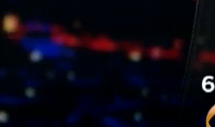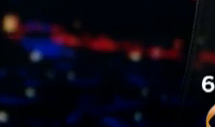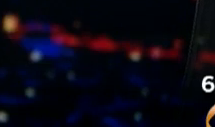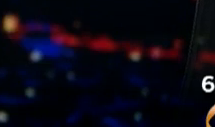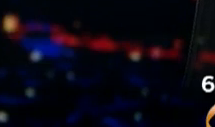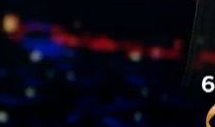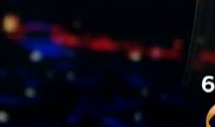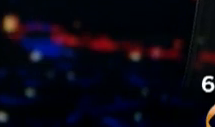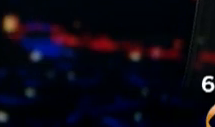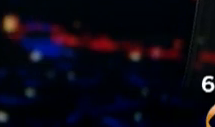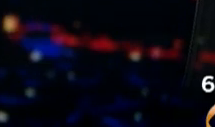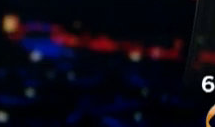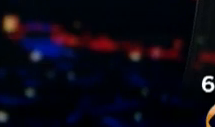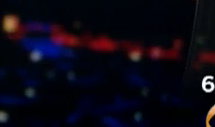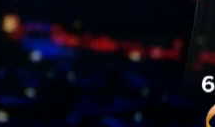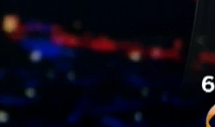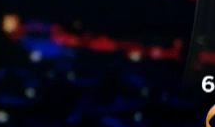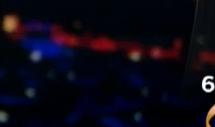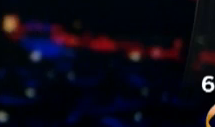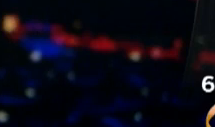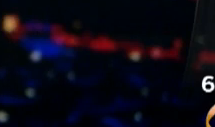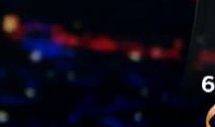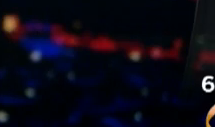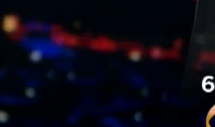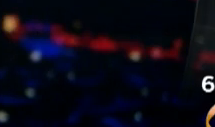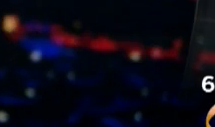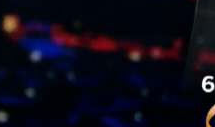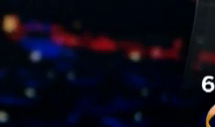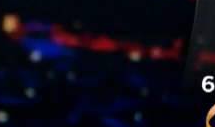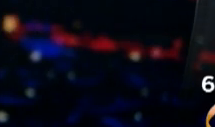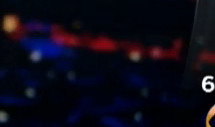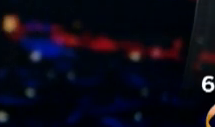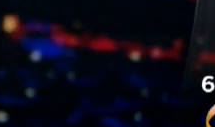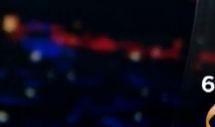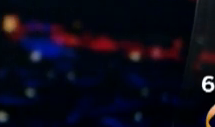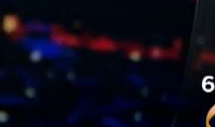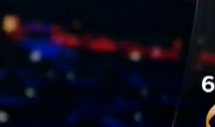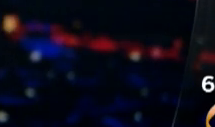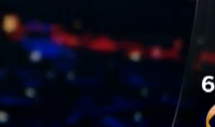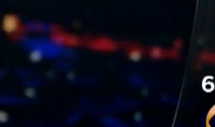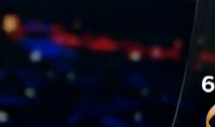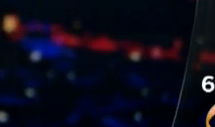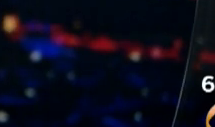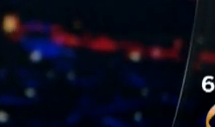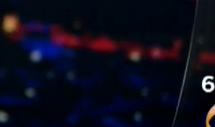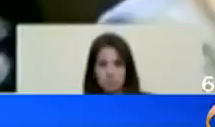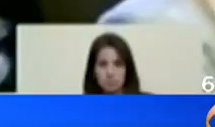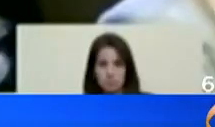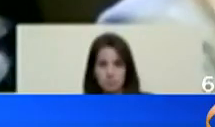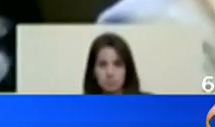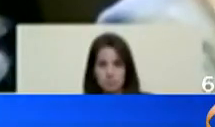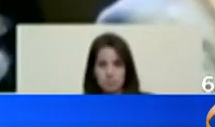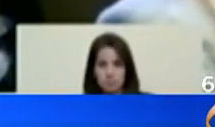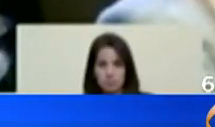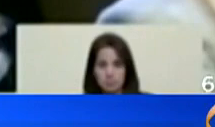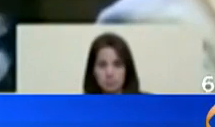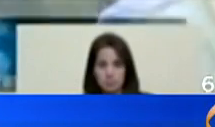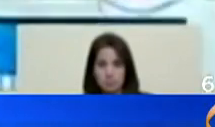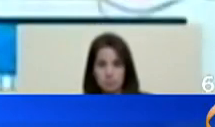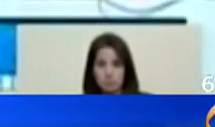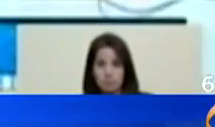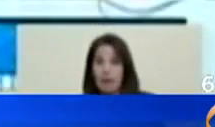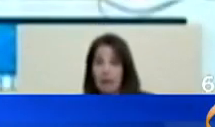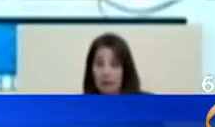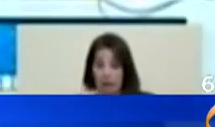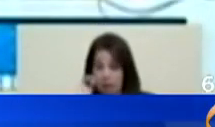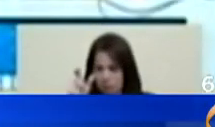Overnight, the embattled Venezuelan leader took aim at his opposition and U.S.-backed interim president Juan Guaido. Por ahí hay un